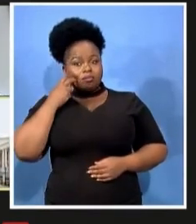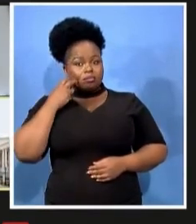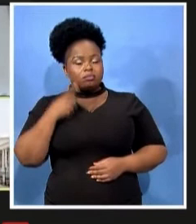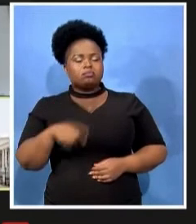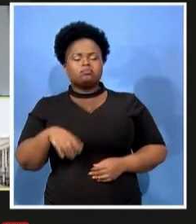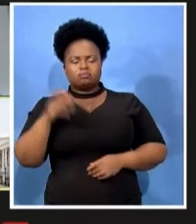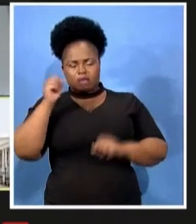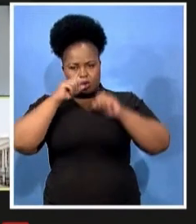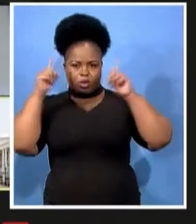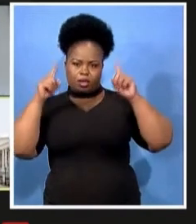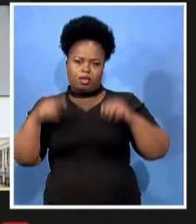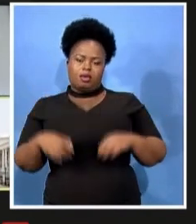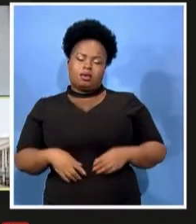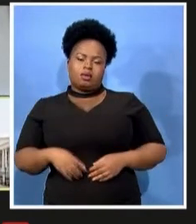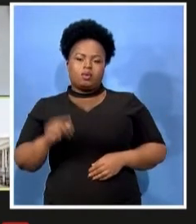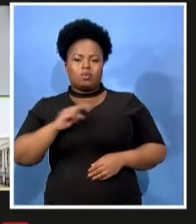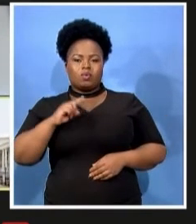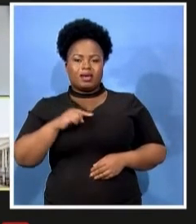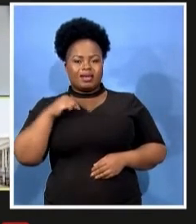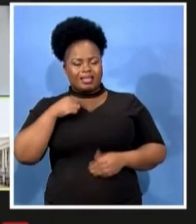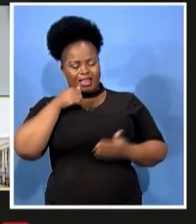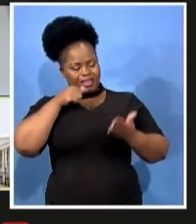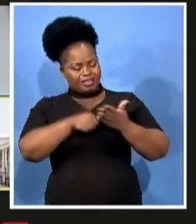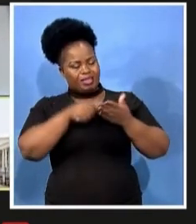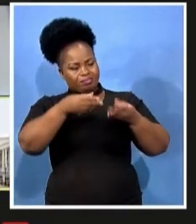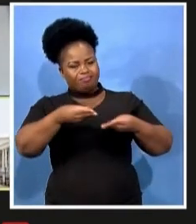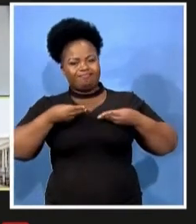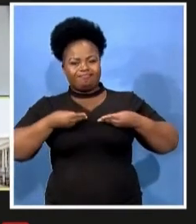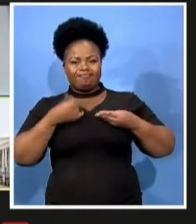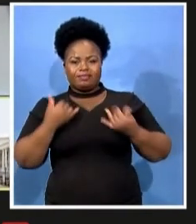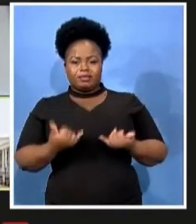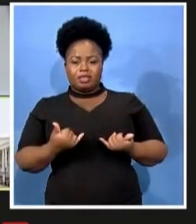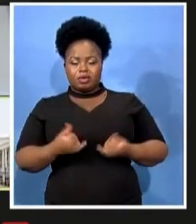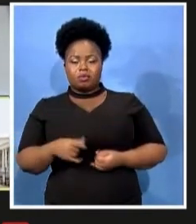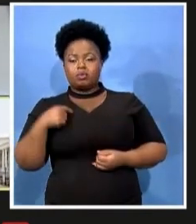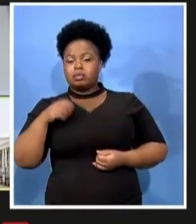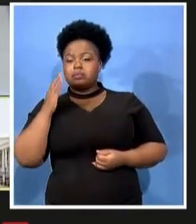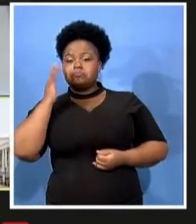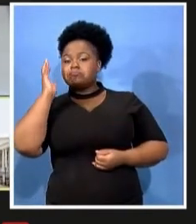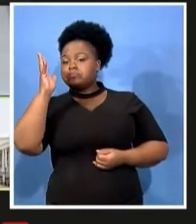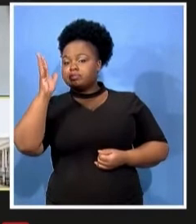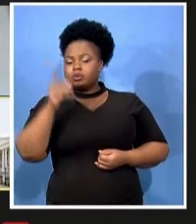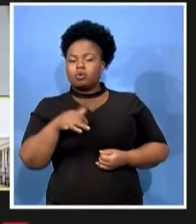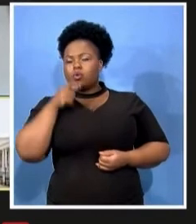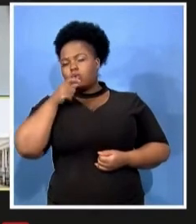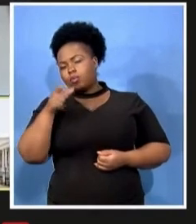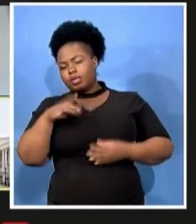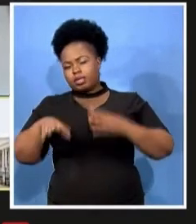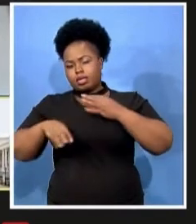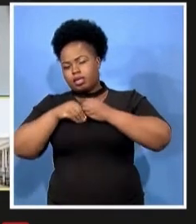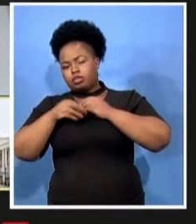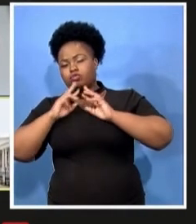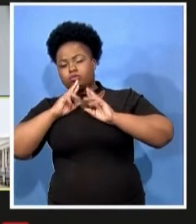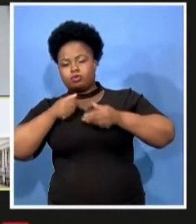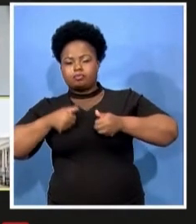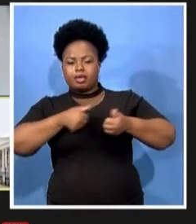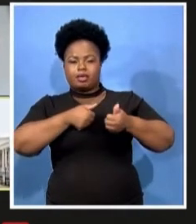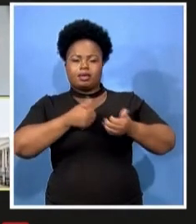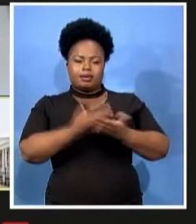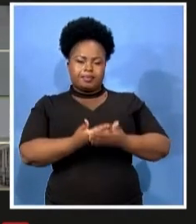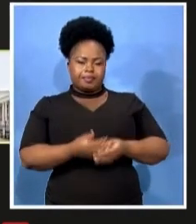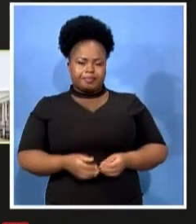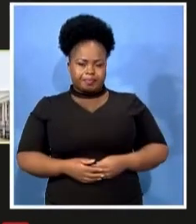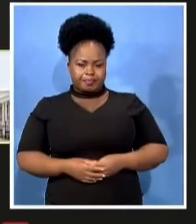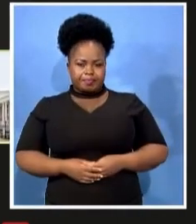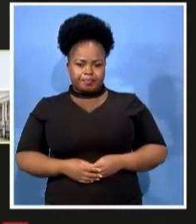this letter, and in his presentation or in his comments, he can actually be able to indicate this. I will still